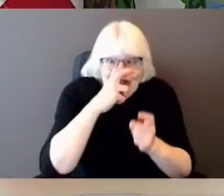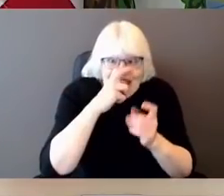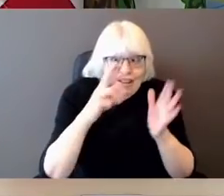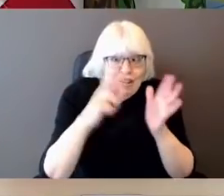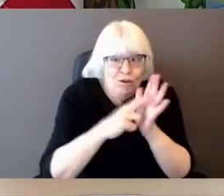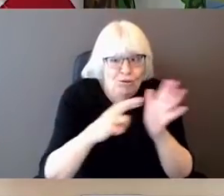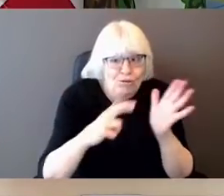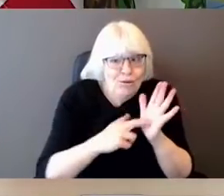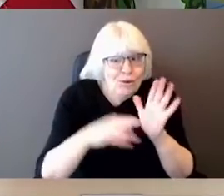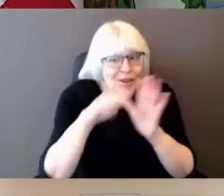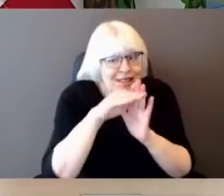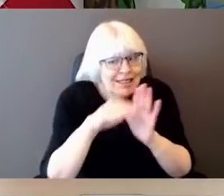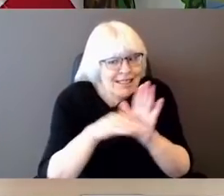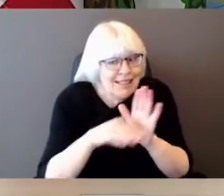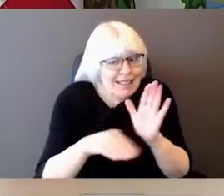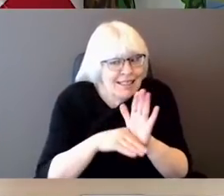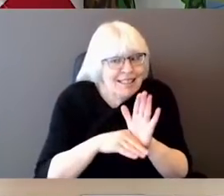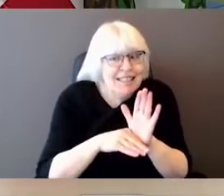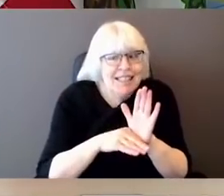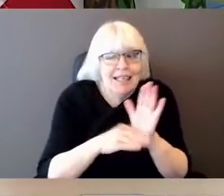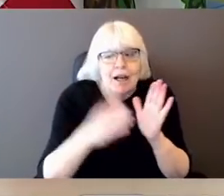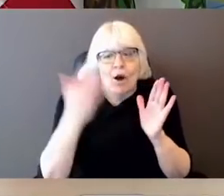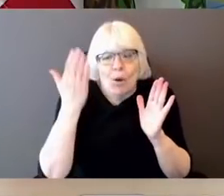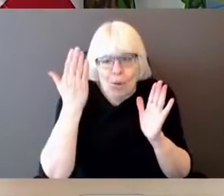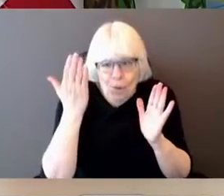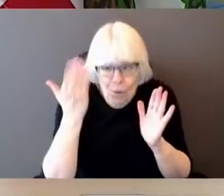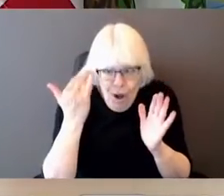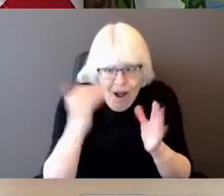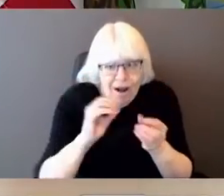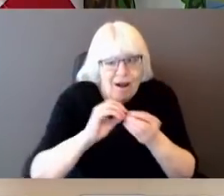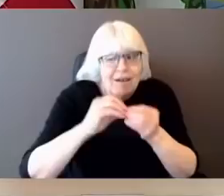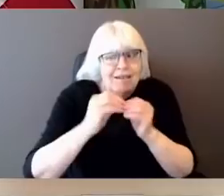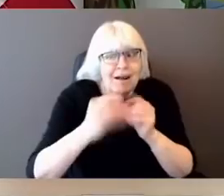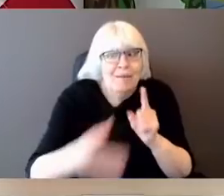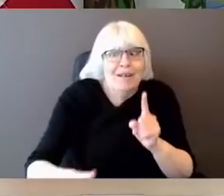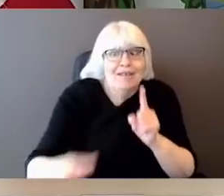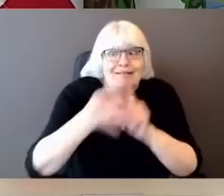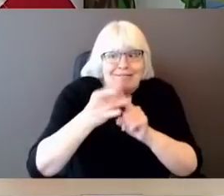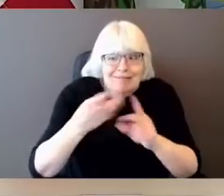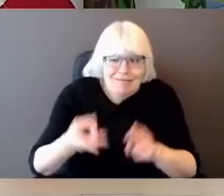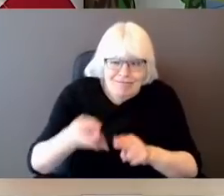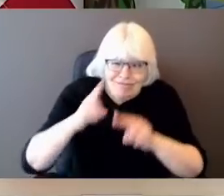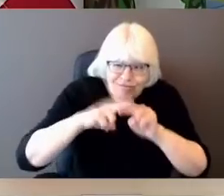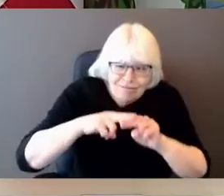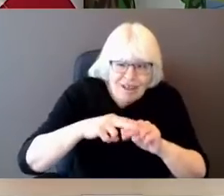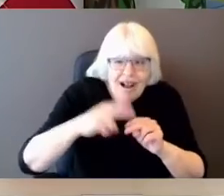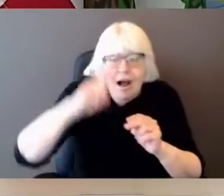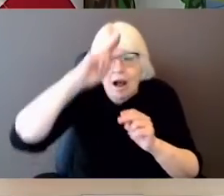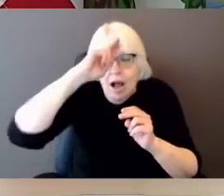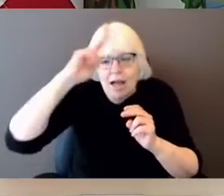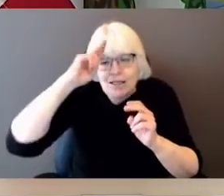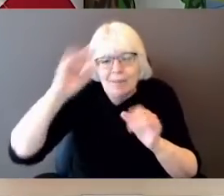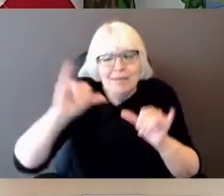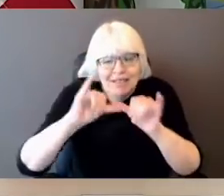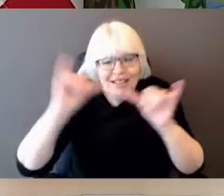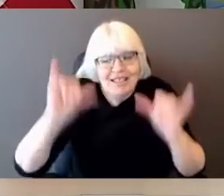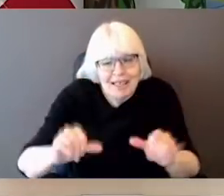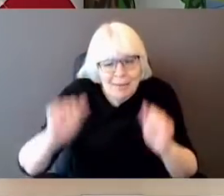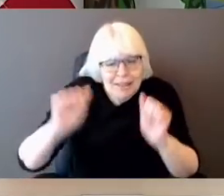we're able to manage them. And that's really one of the things we talked about when we put those in